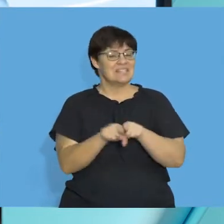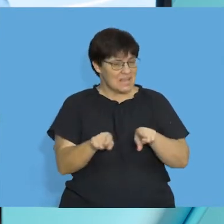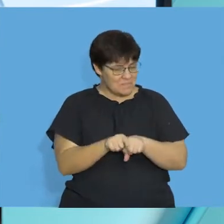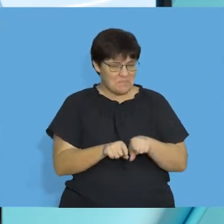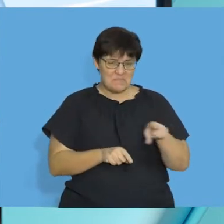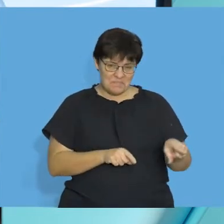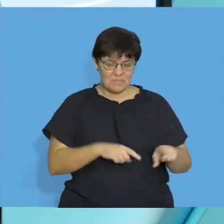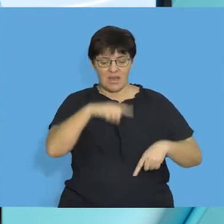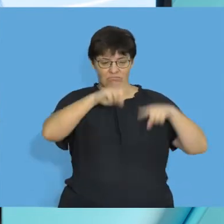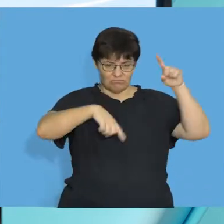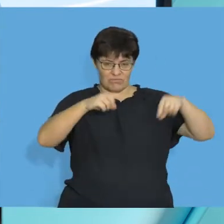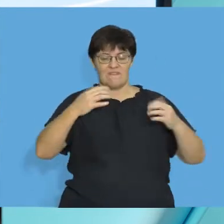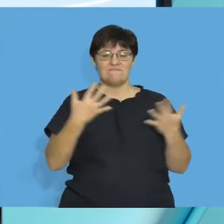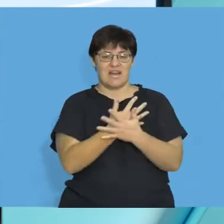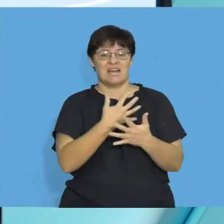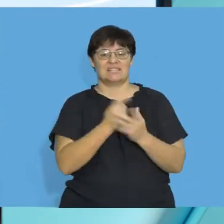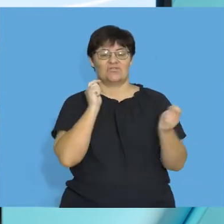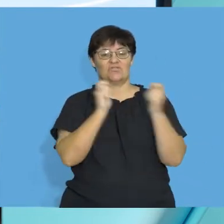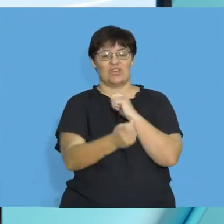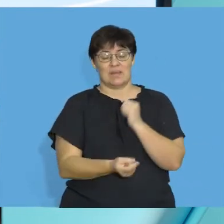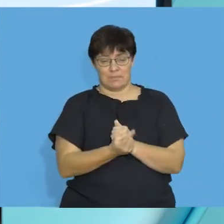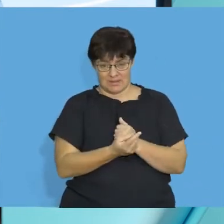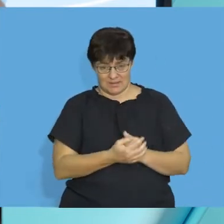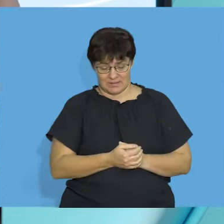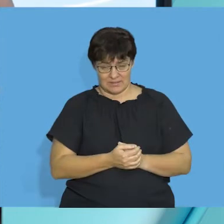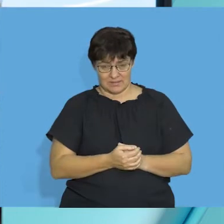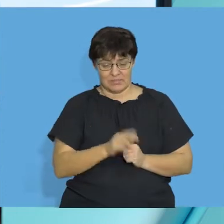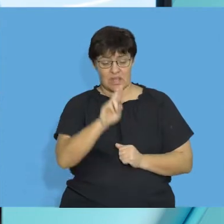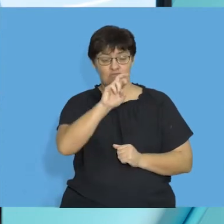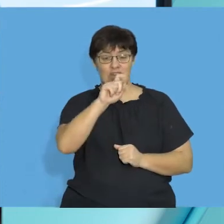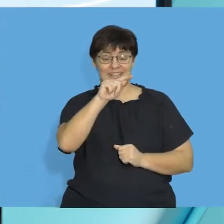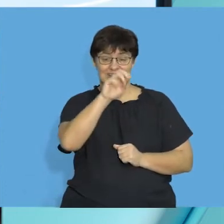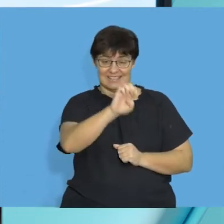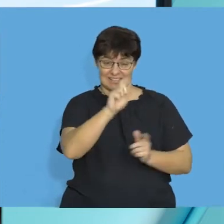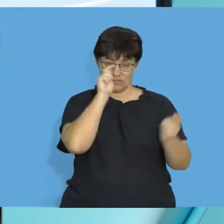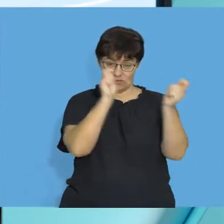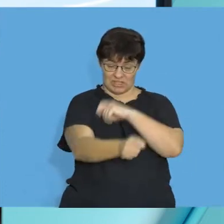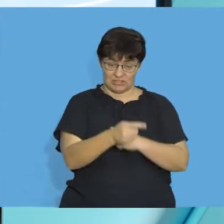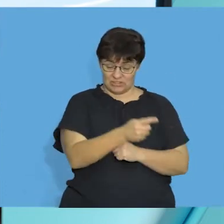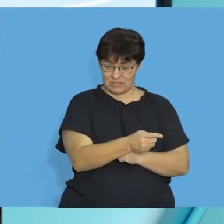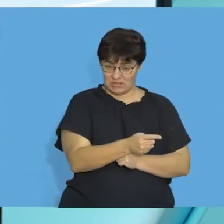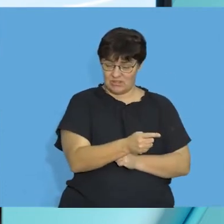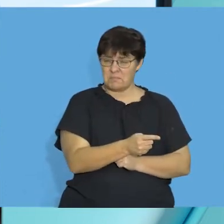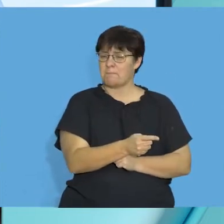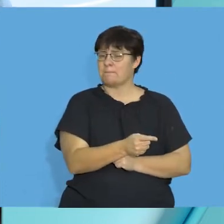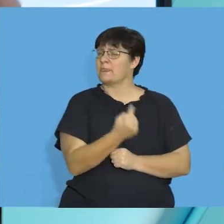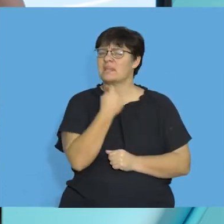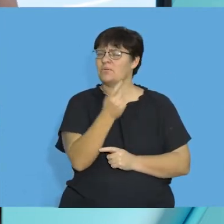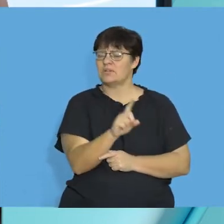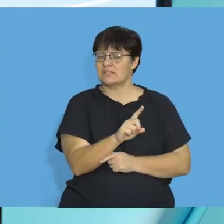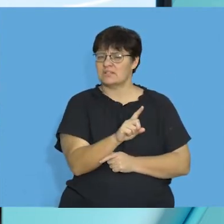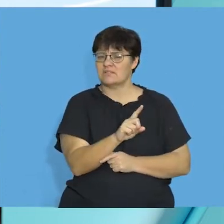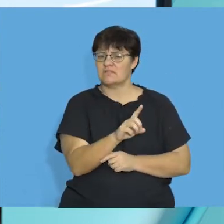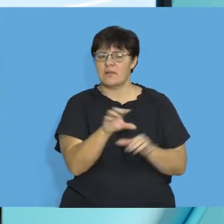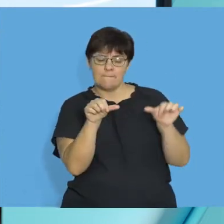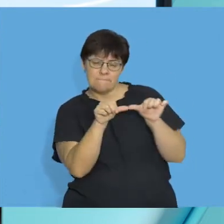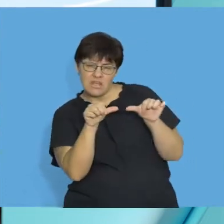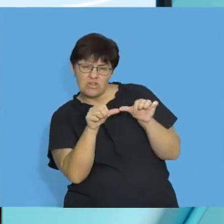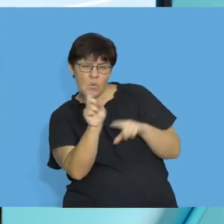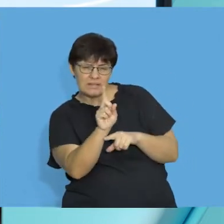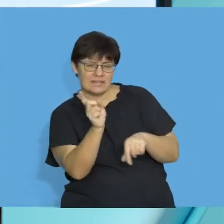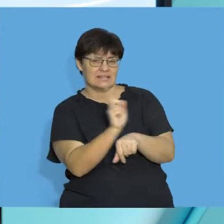the rate of change. And when we talk about the rate of change, we're talking about a measure of